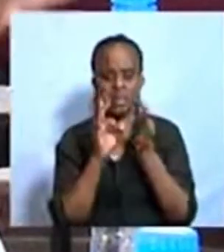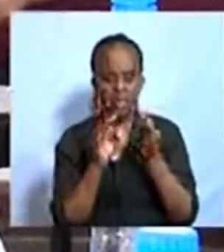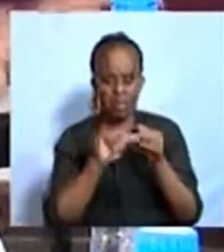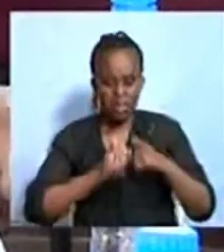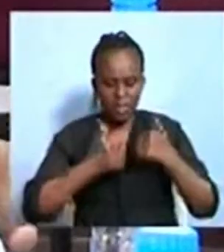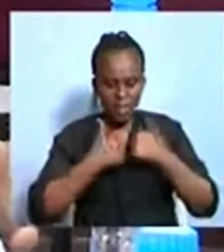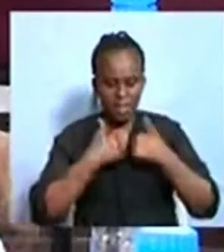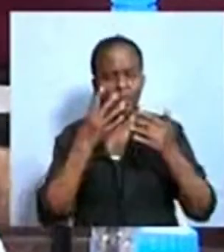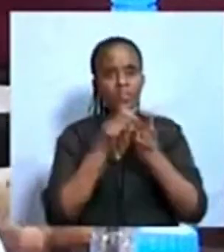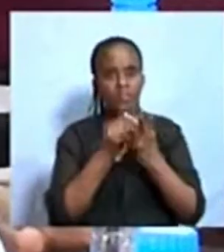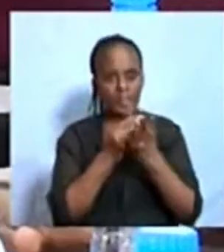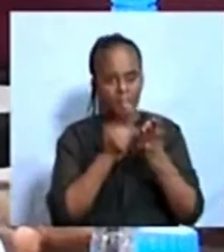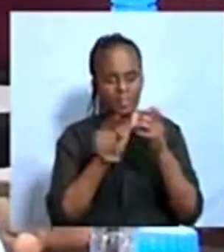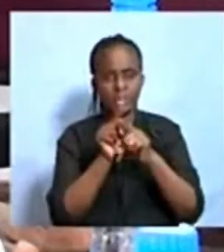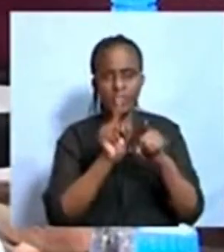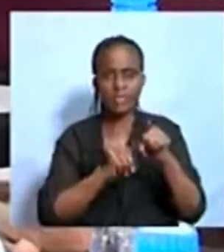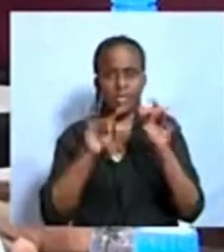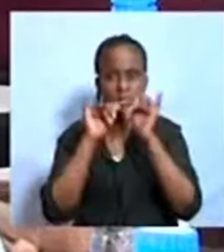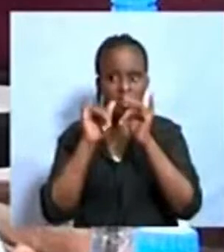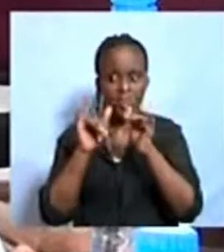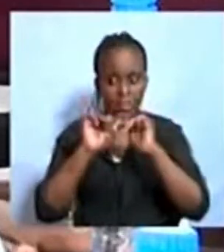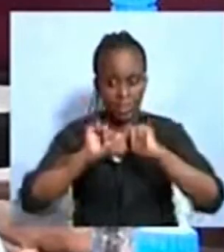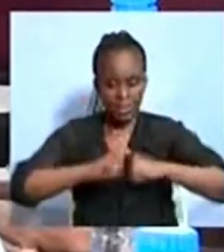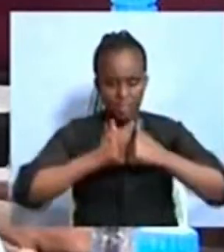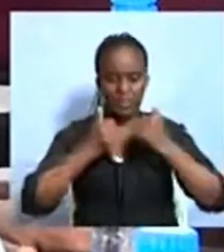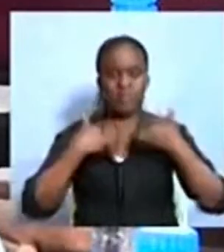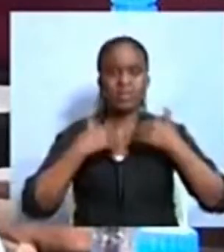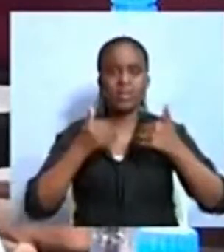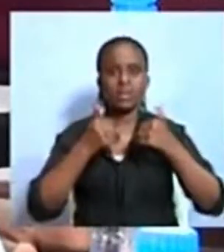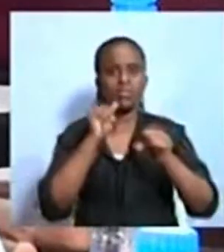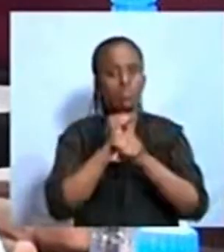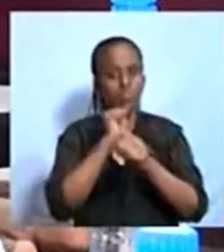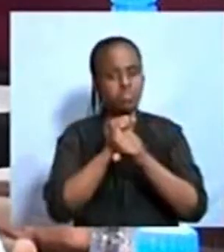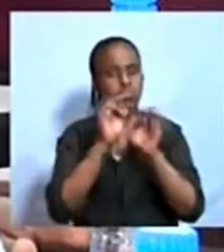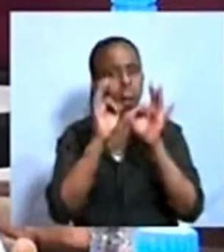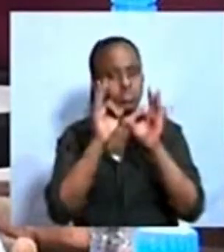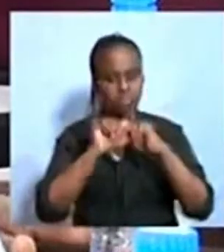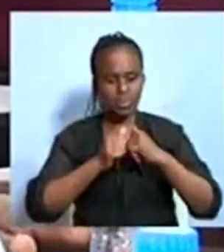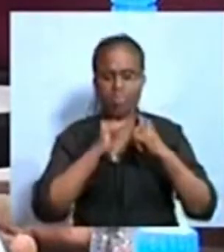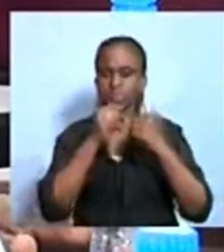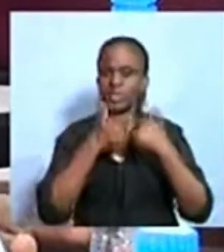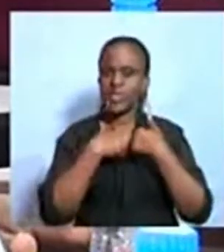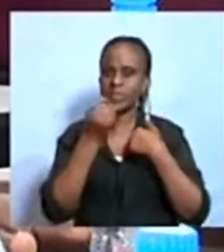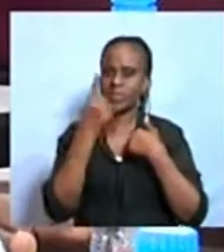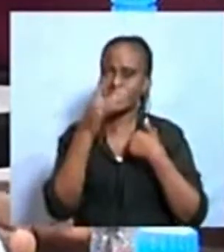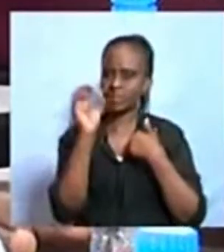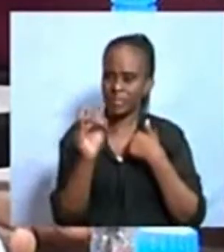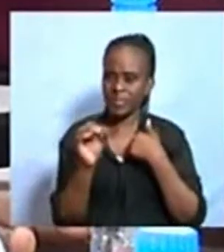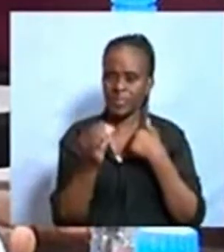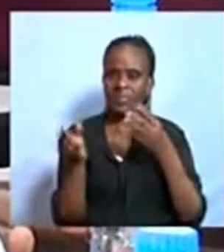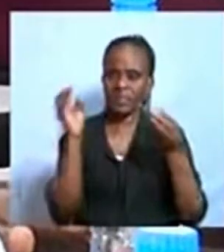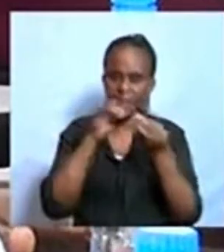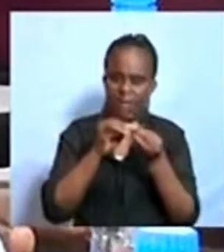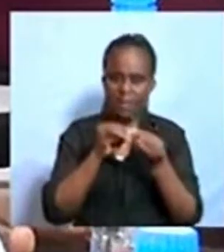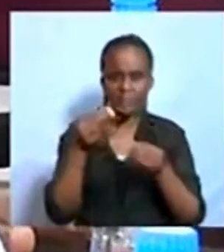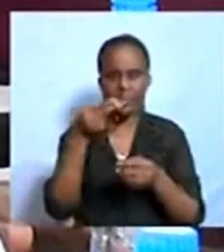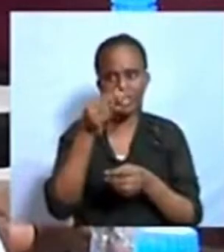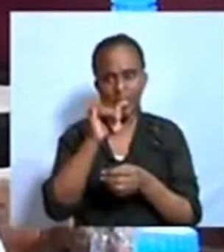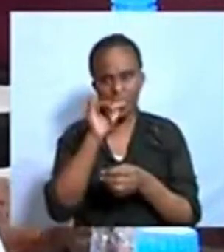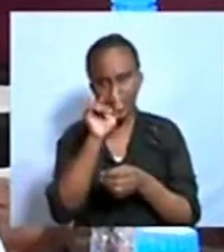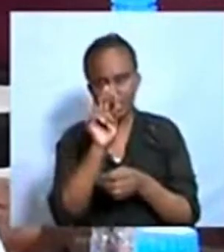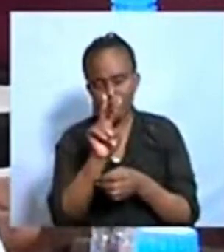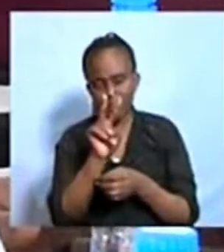had funds remaining and our health is doing very well, we don't have the 11% plus of HIV